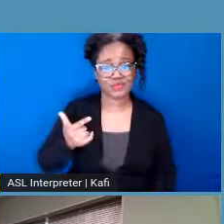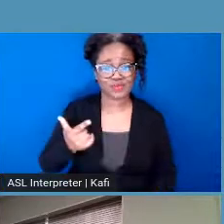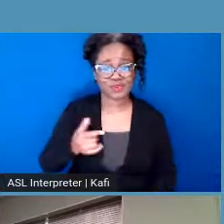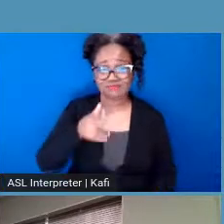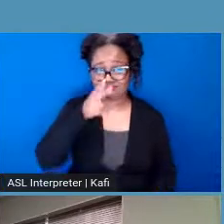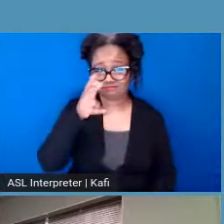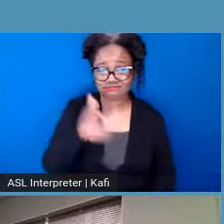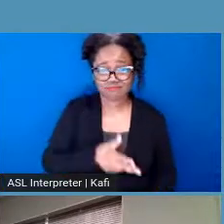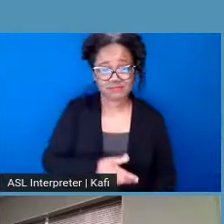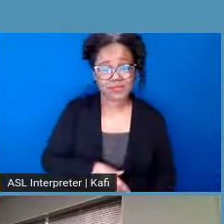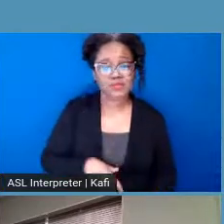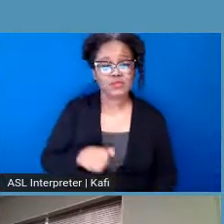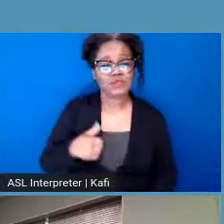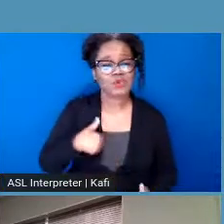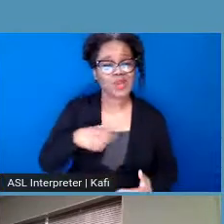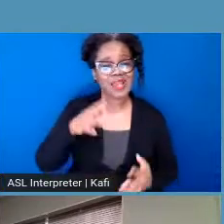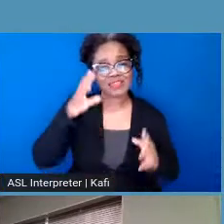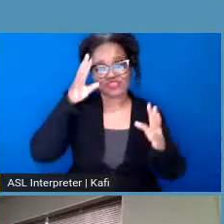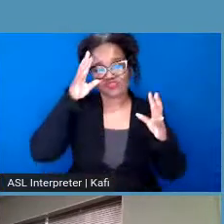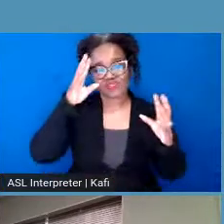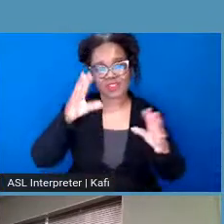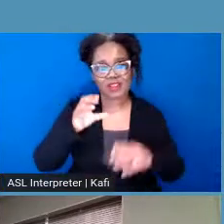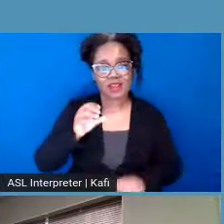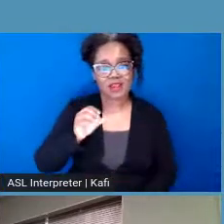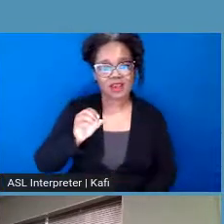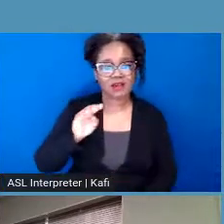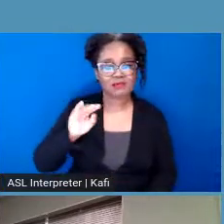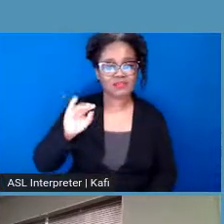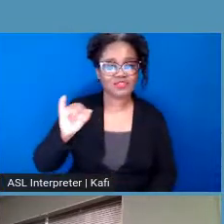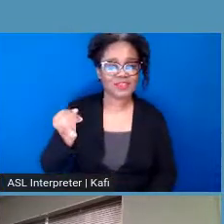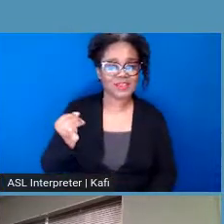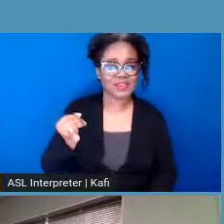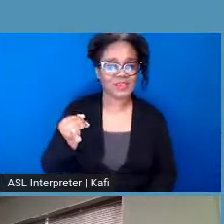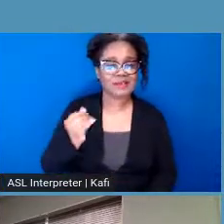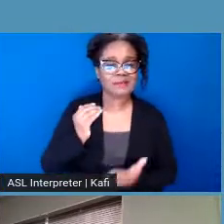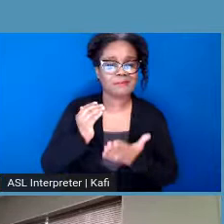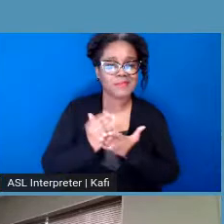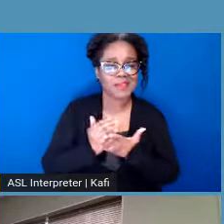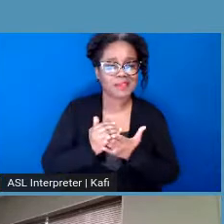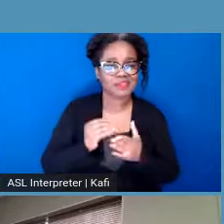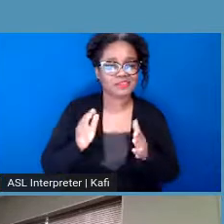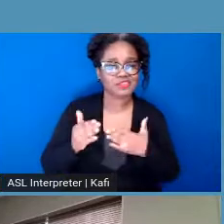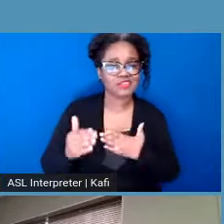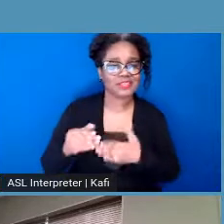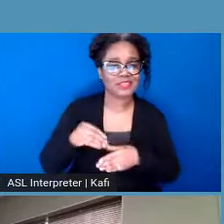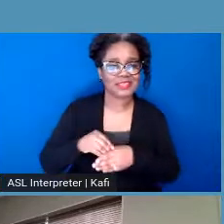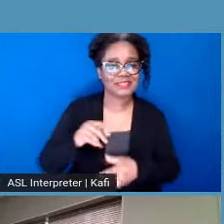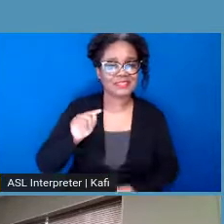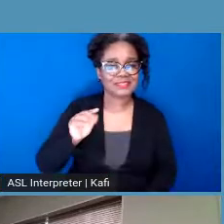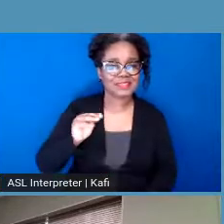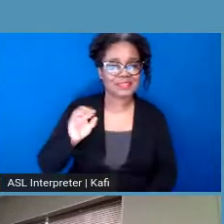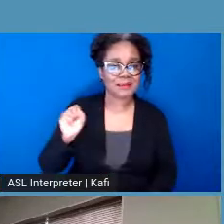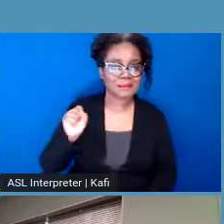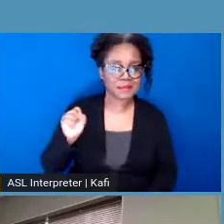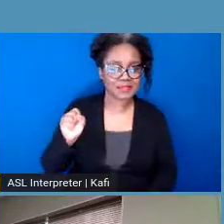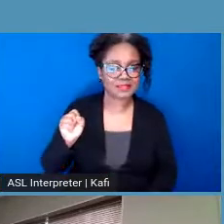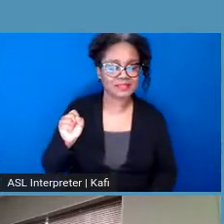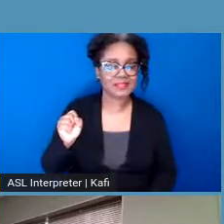just created an object package in TMS and just kept a running list of like little things I could do quickly when we were allowed back on site.